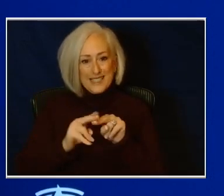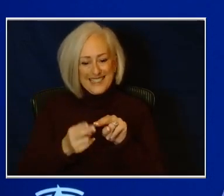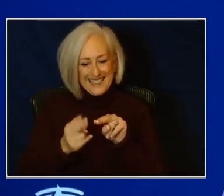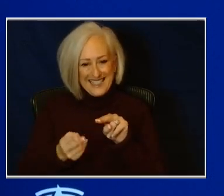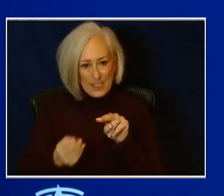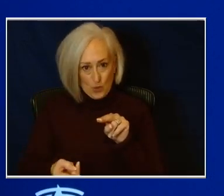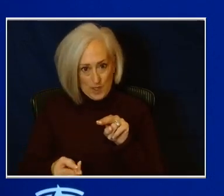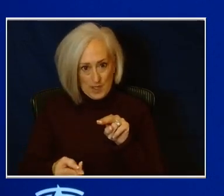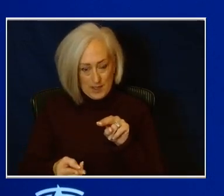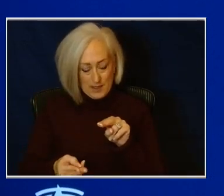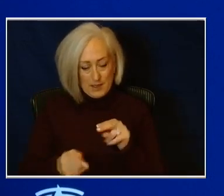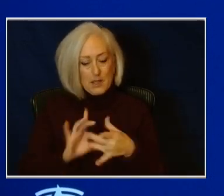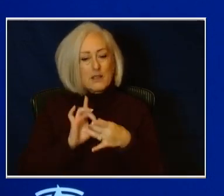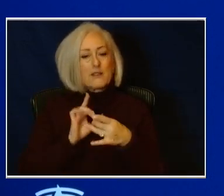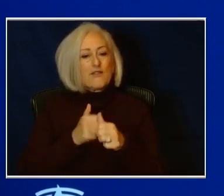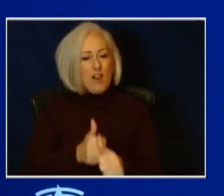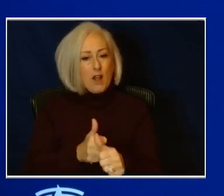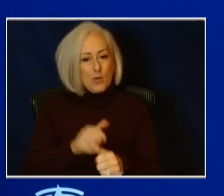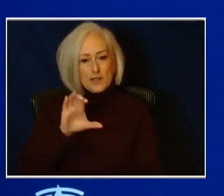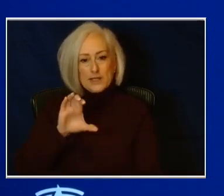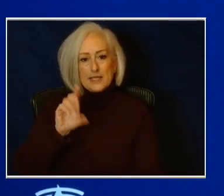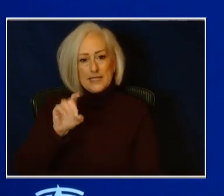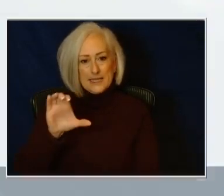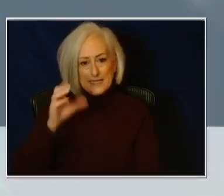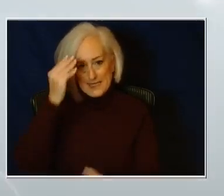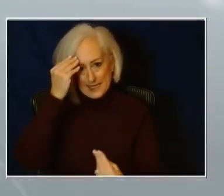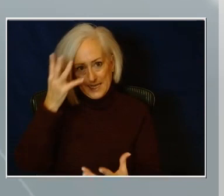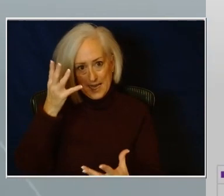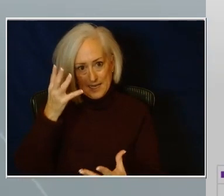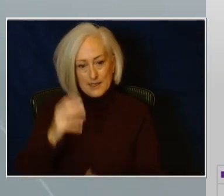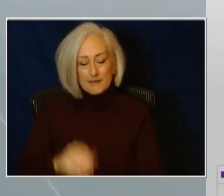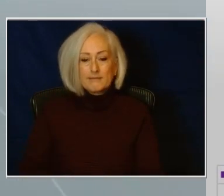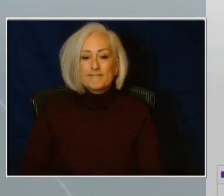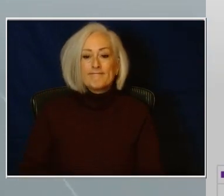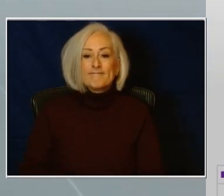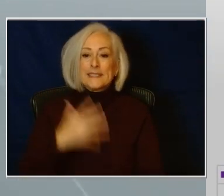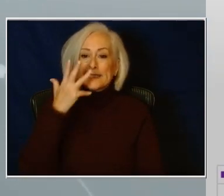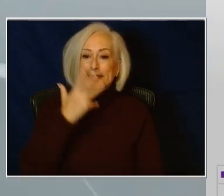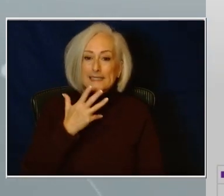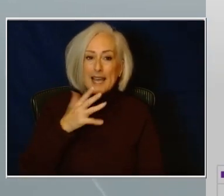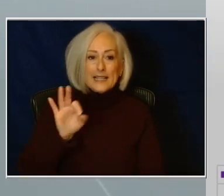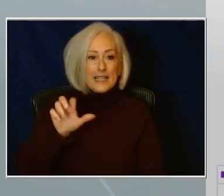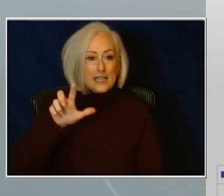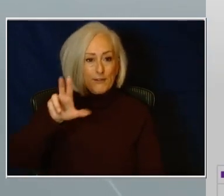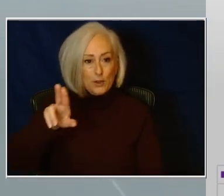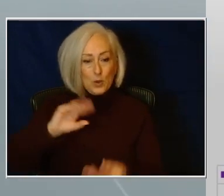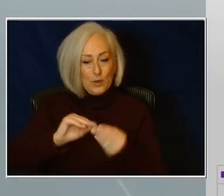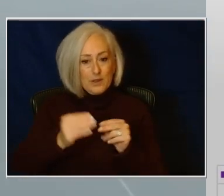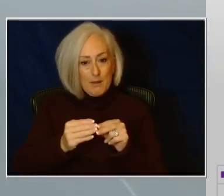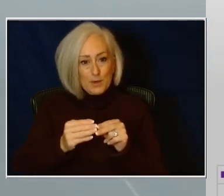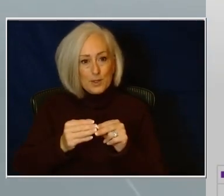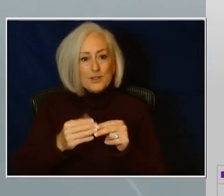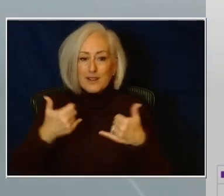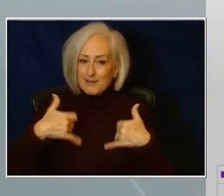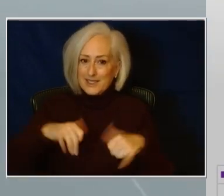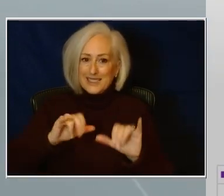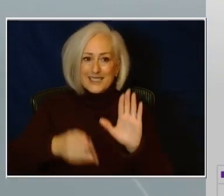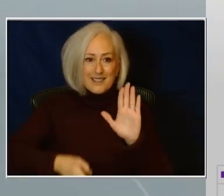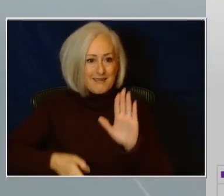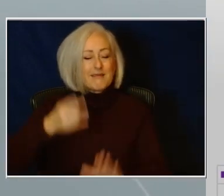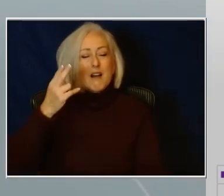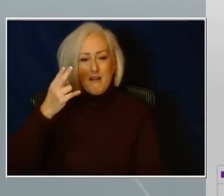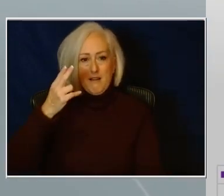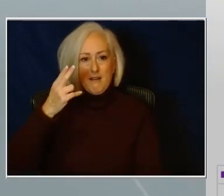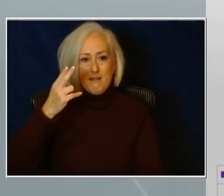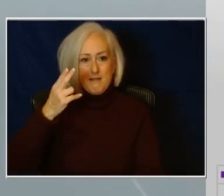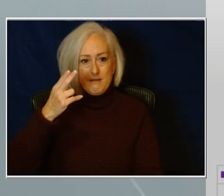data. But we know influenza, unfortunately, is still up there, and hoping that the velocity of